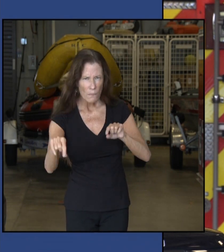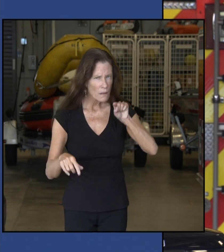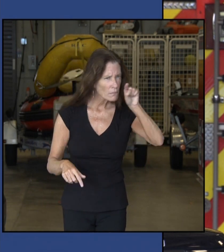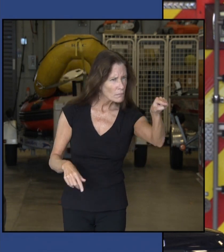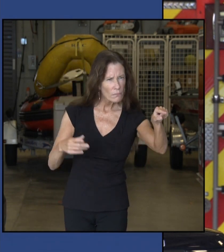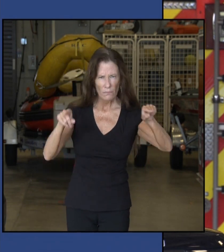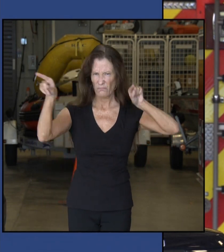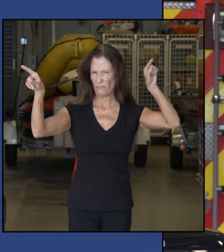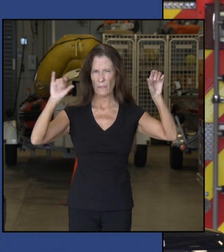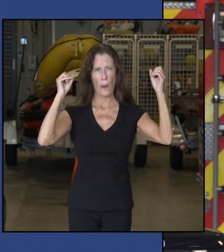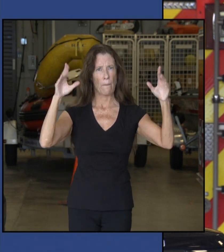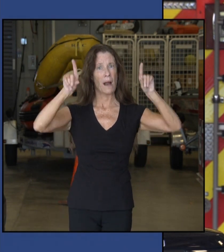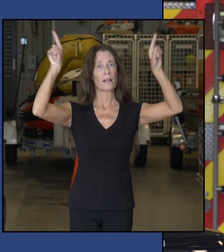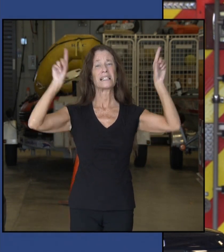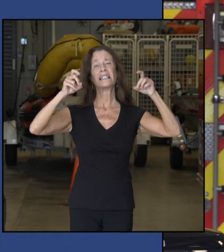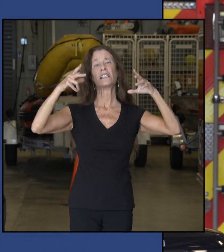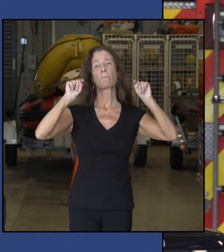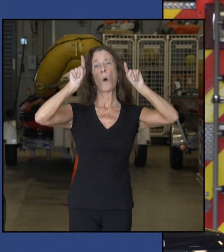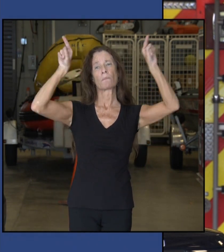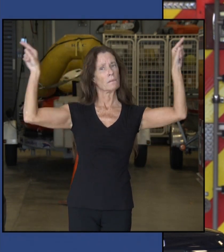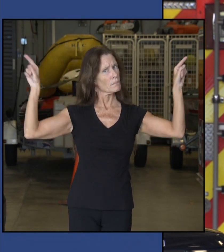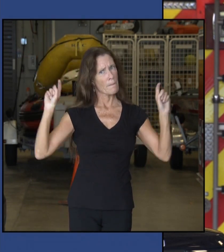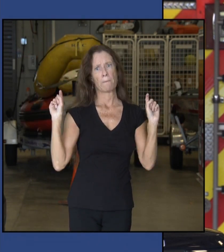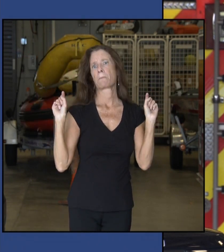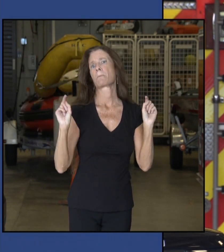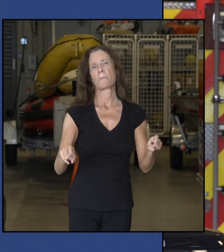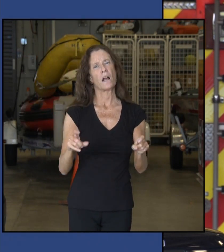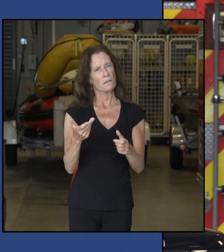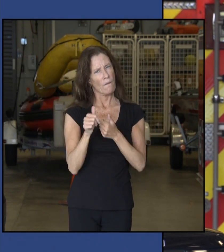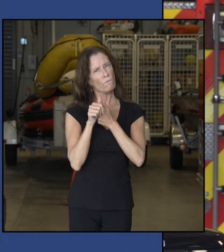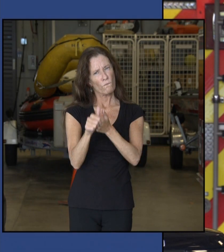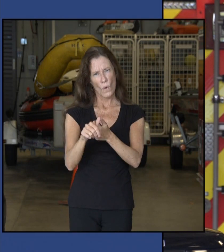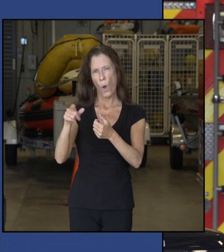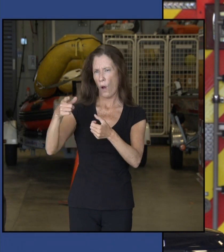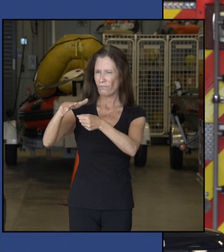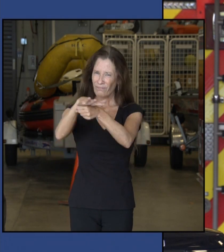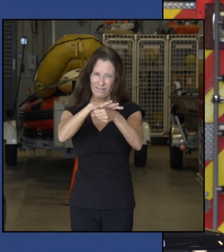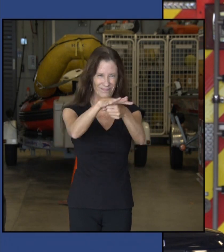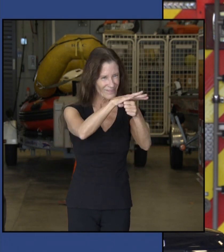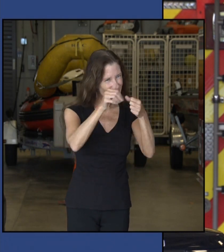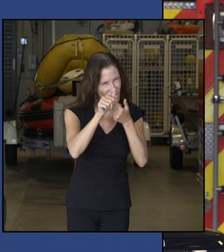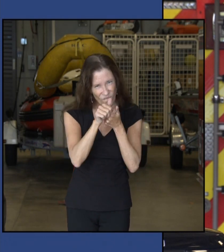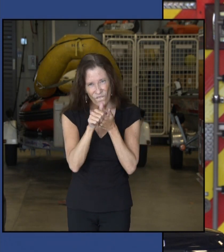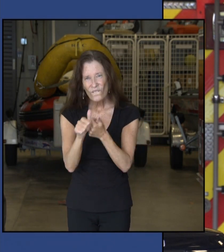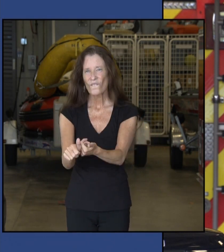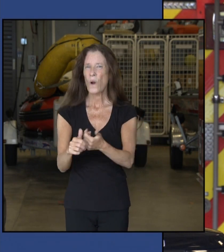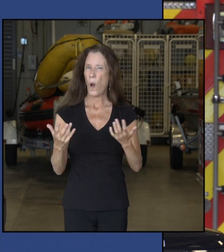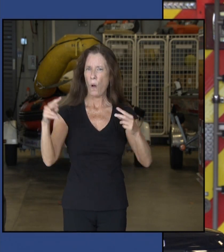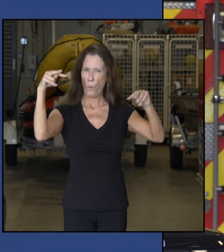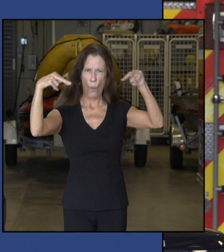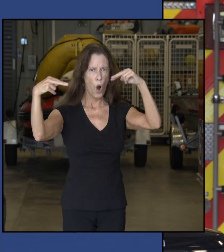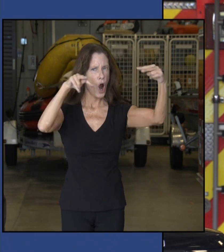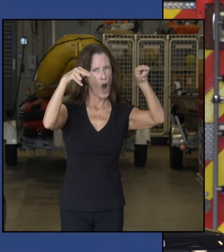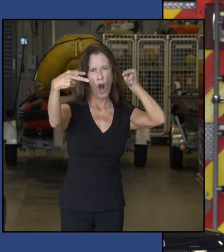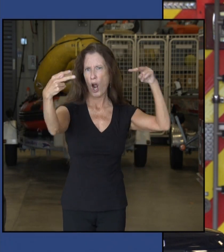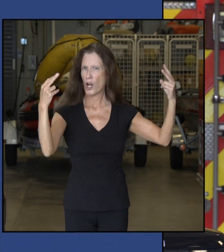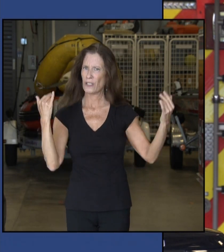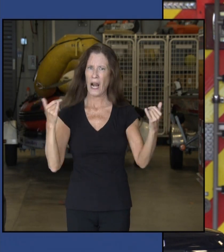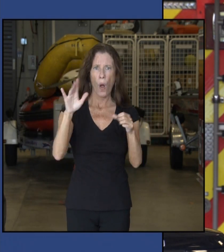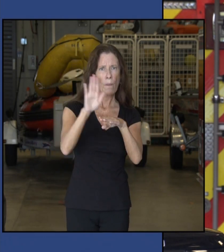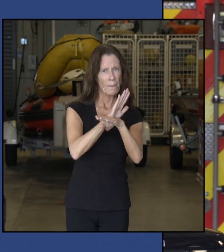working with local officials where that's appropriate on enforcing the mitigation orders. If we want to have our best outcome,